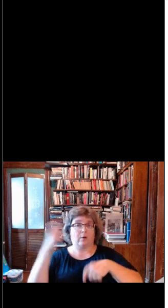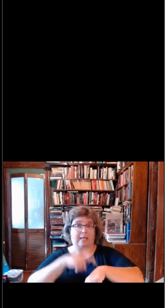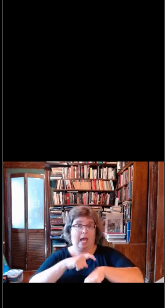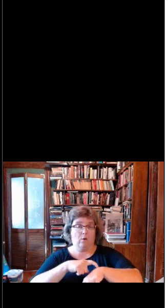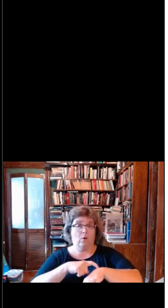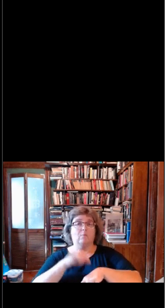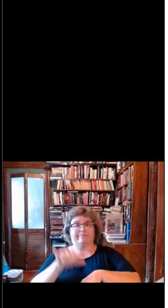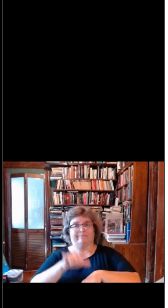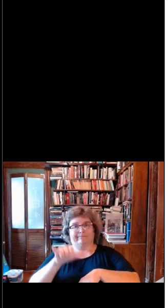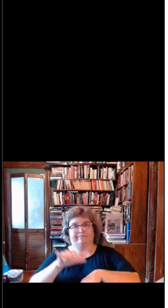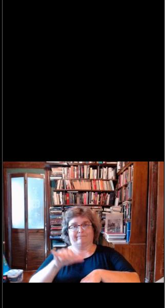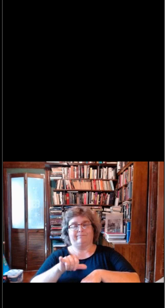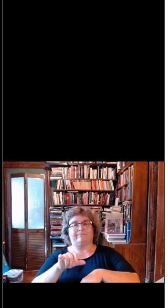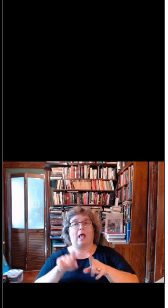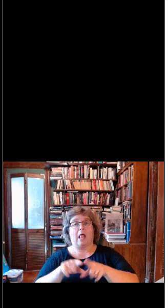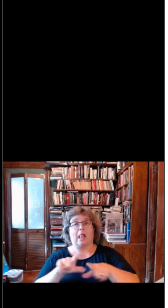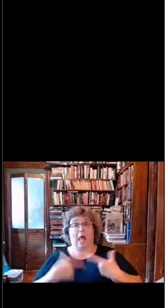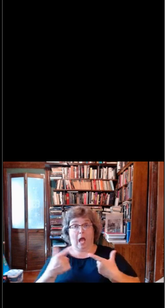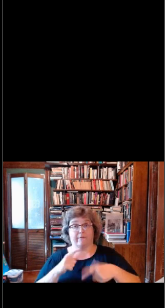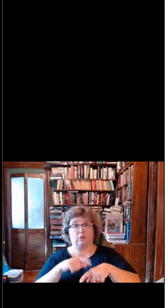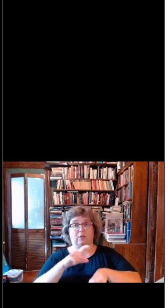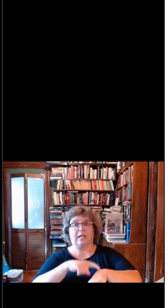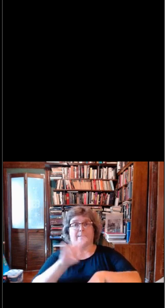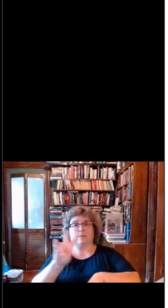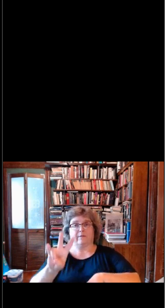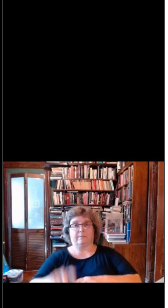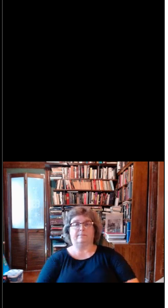stay online live until 7 p.m.